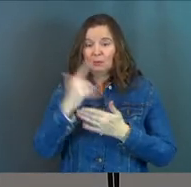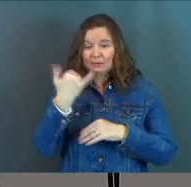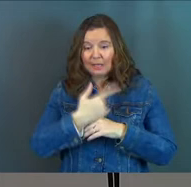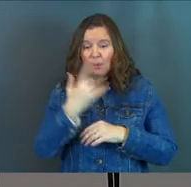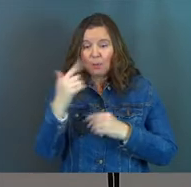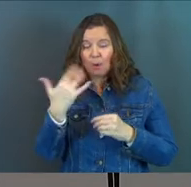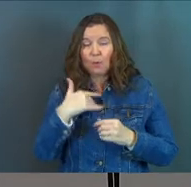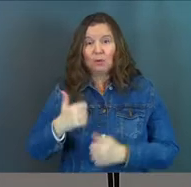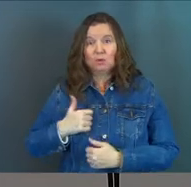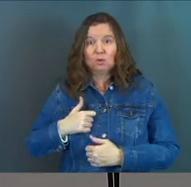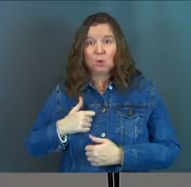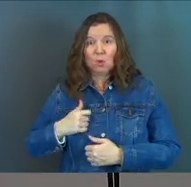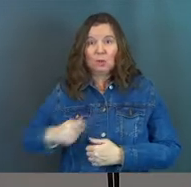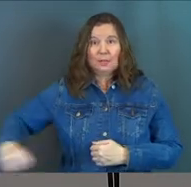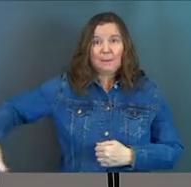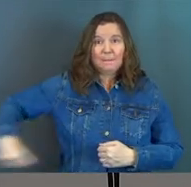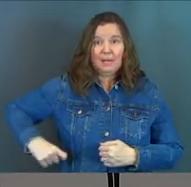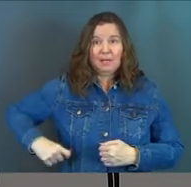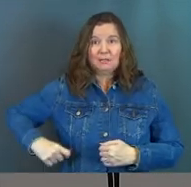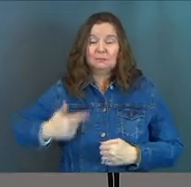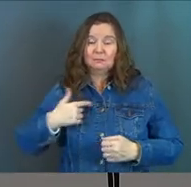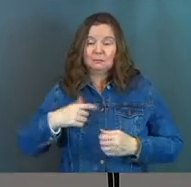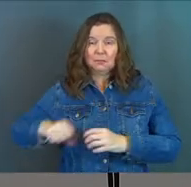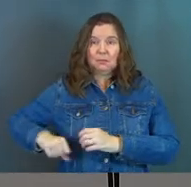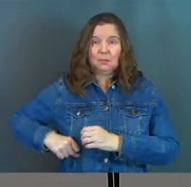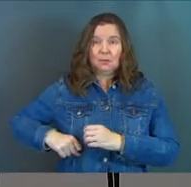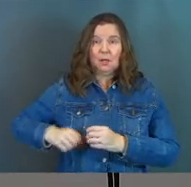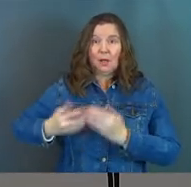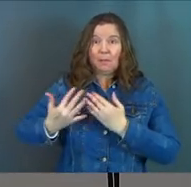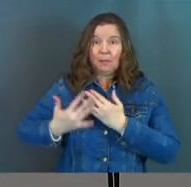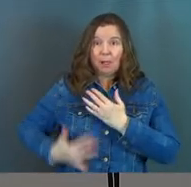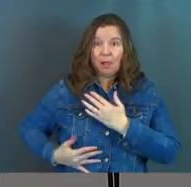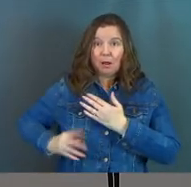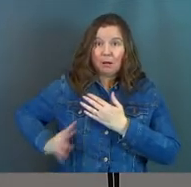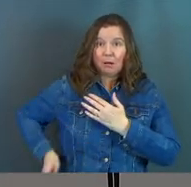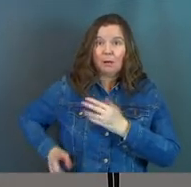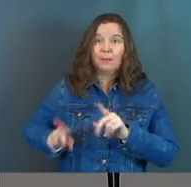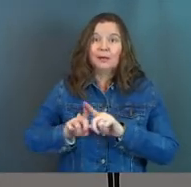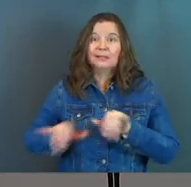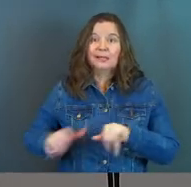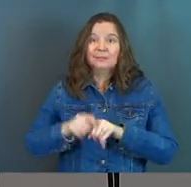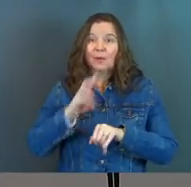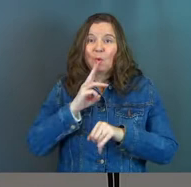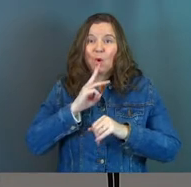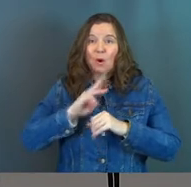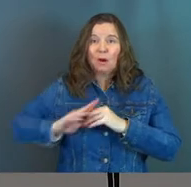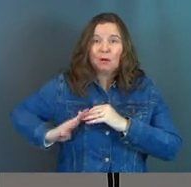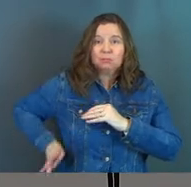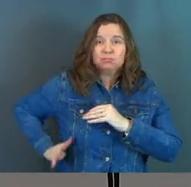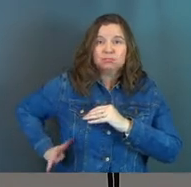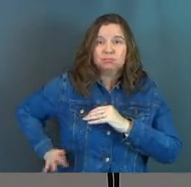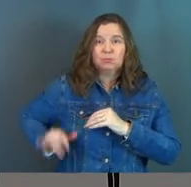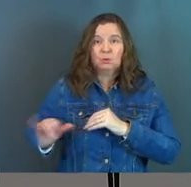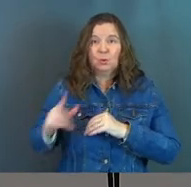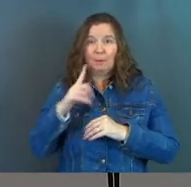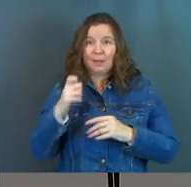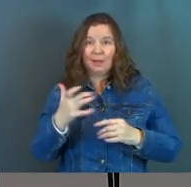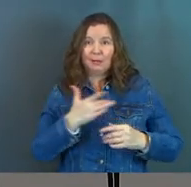is why when the soldier pierced him in the side, not only did blood run out, but water ran out. The tears of the heart ran out as